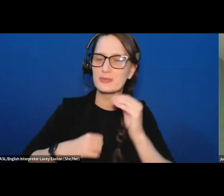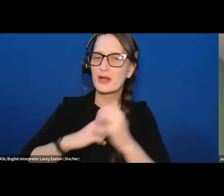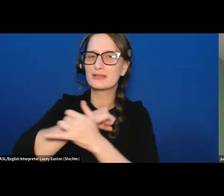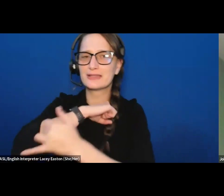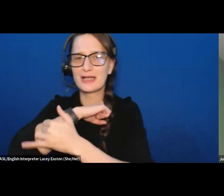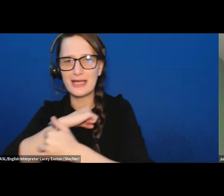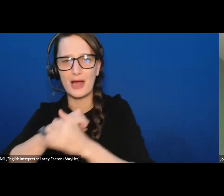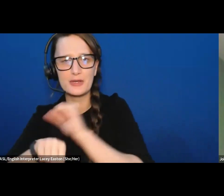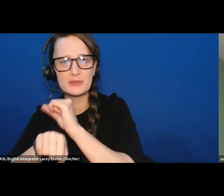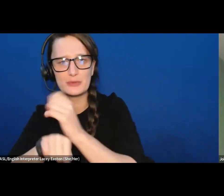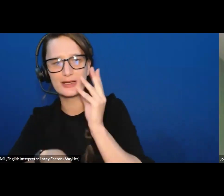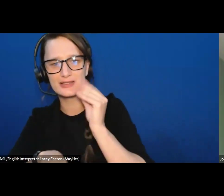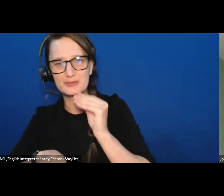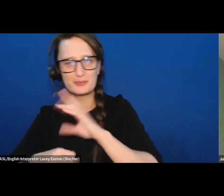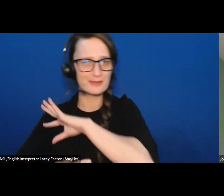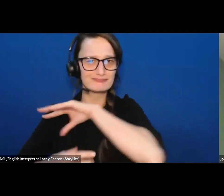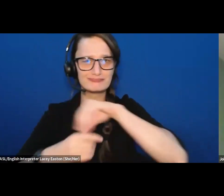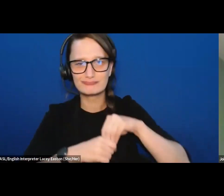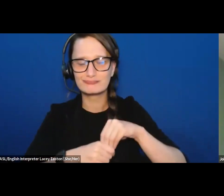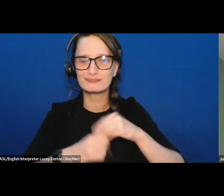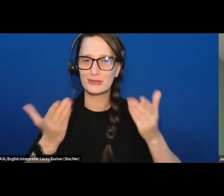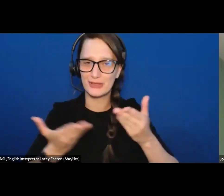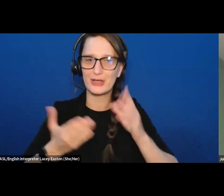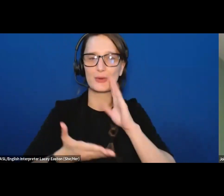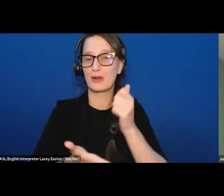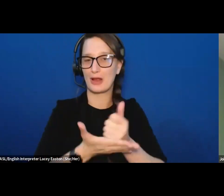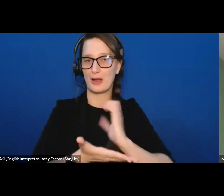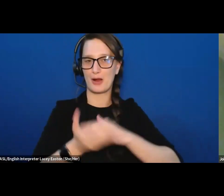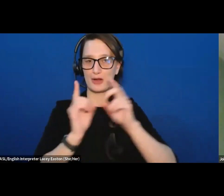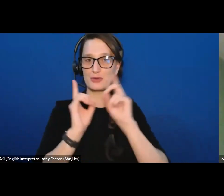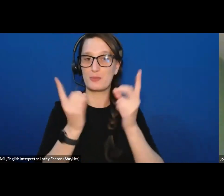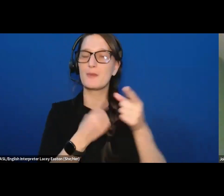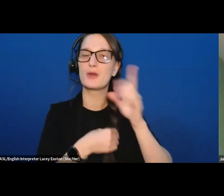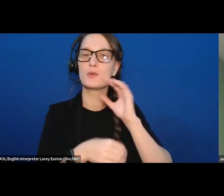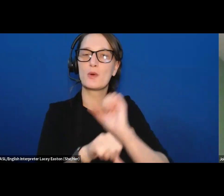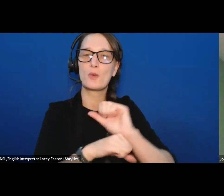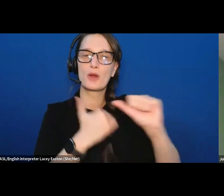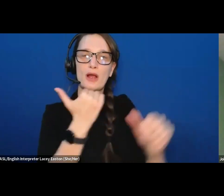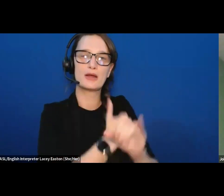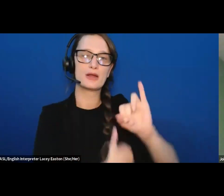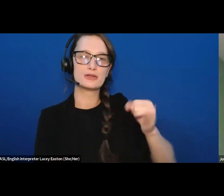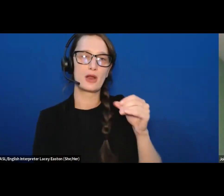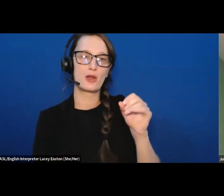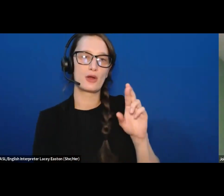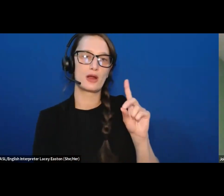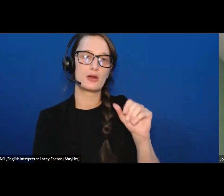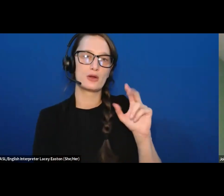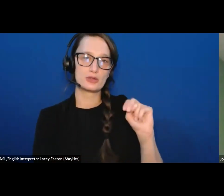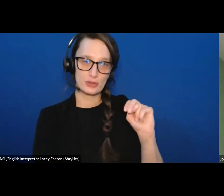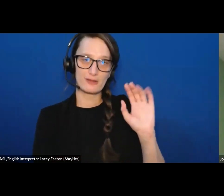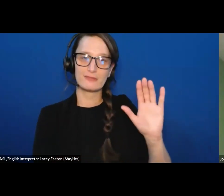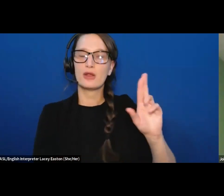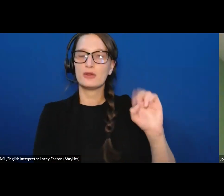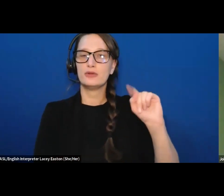to help out our department. And you're going to be working under Jordan's unit. So, all right. And then we have Michelle Duchesne here as well. Good